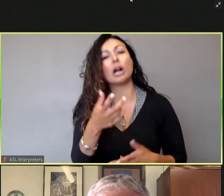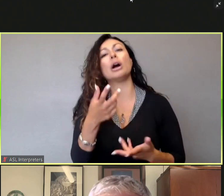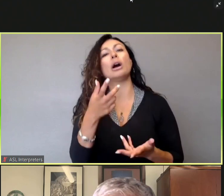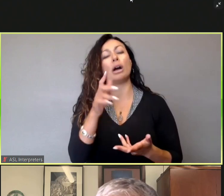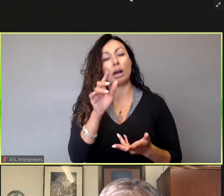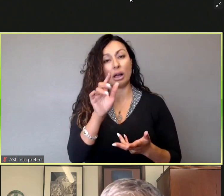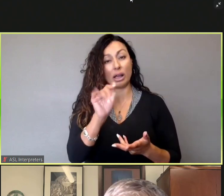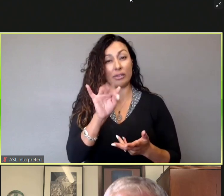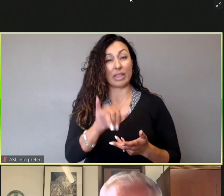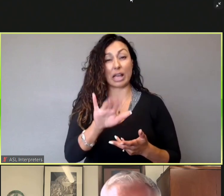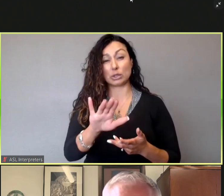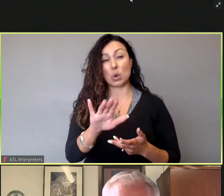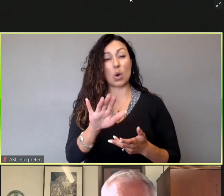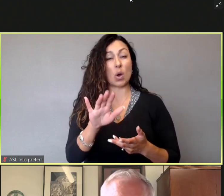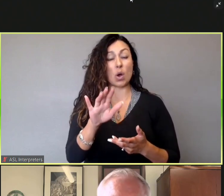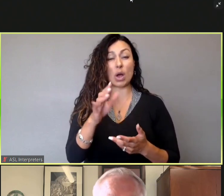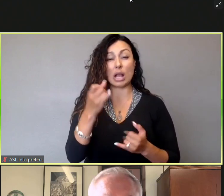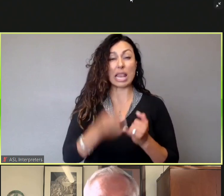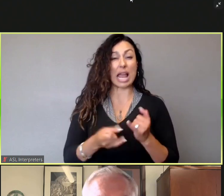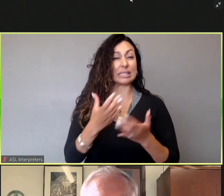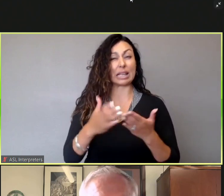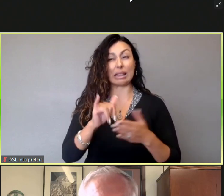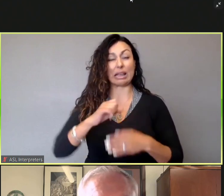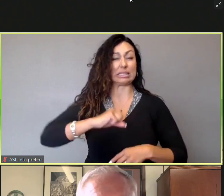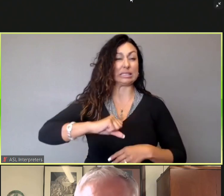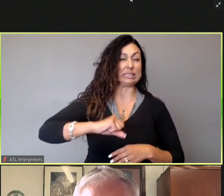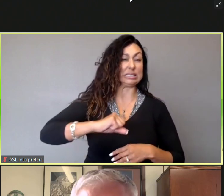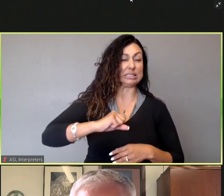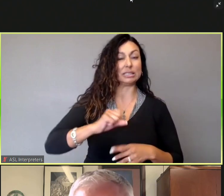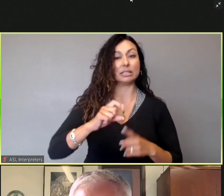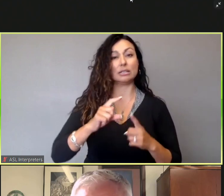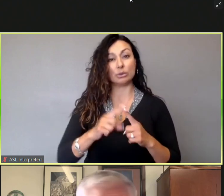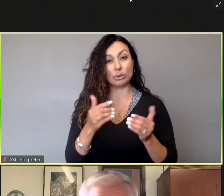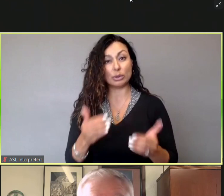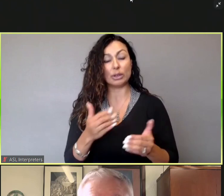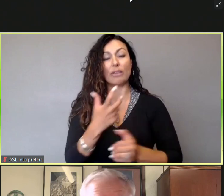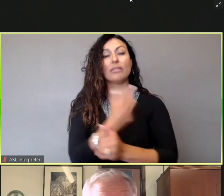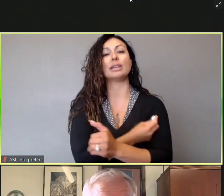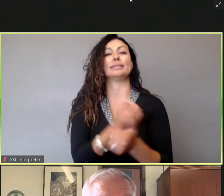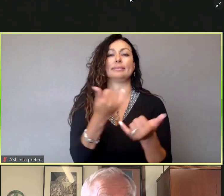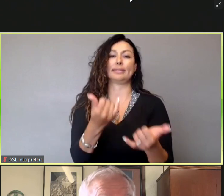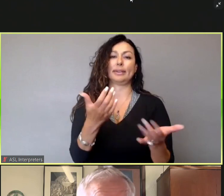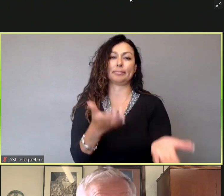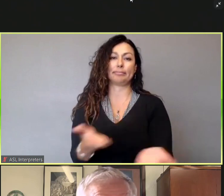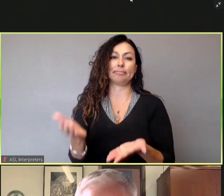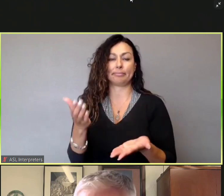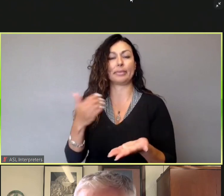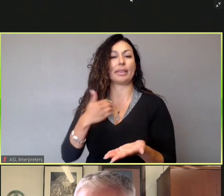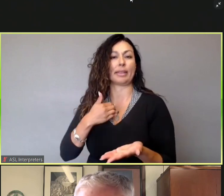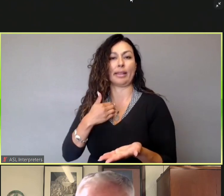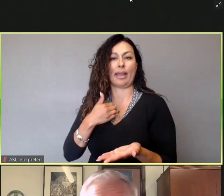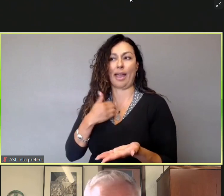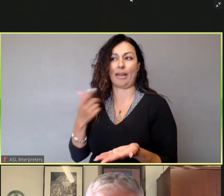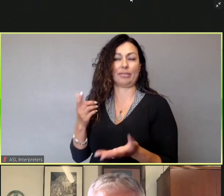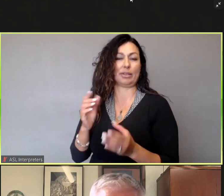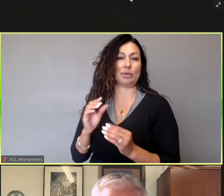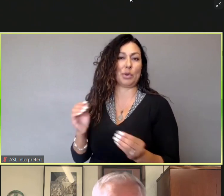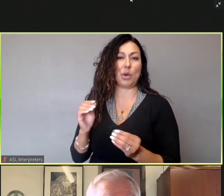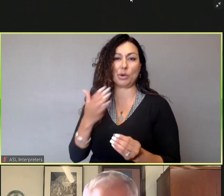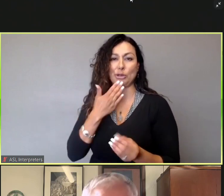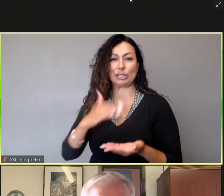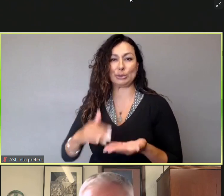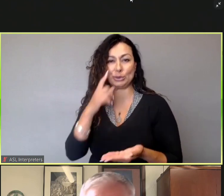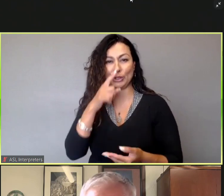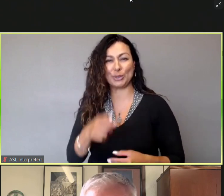your last thing that was keeping you from getting vaccinated, now there isn't a good reason for you. Now,